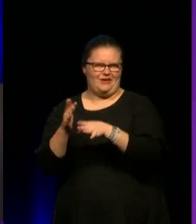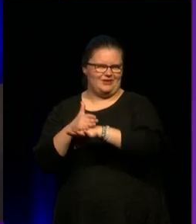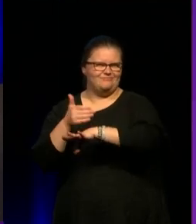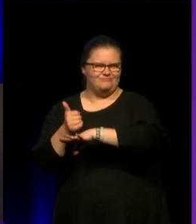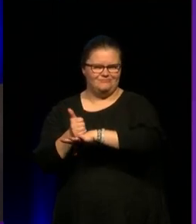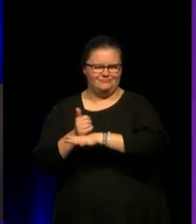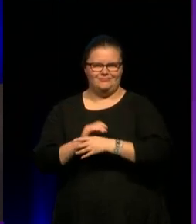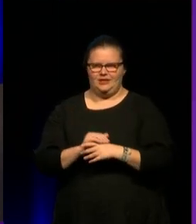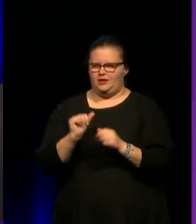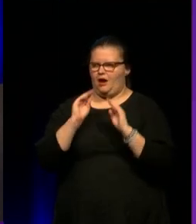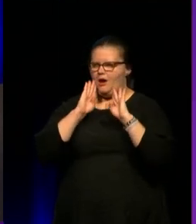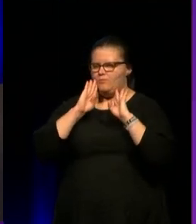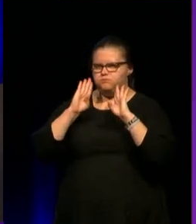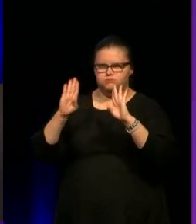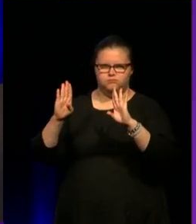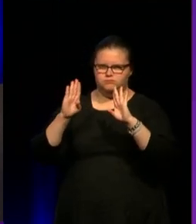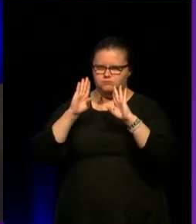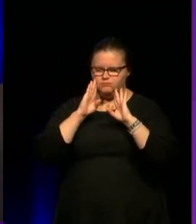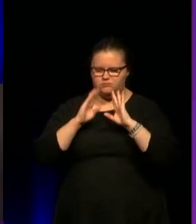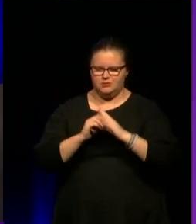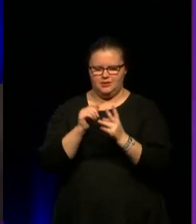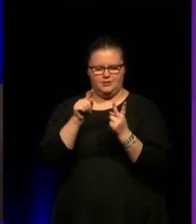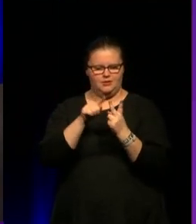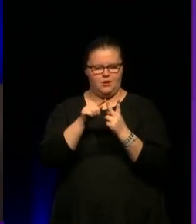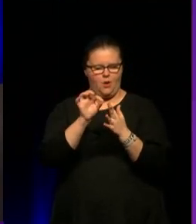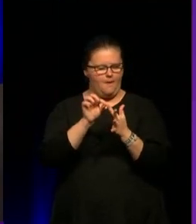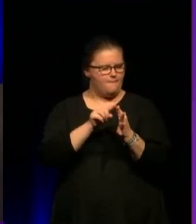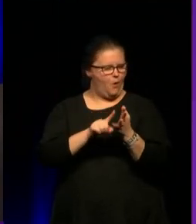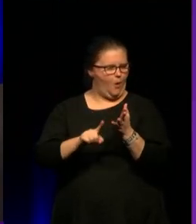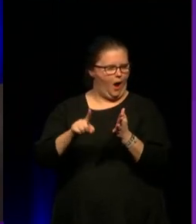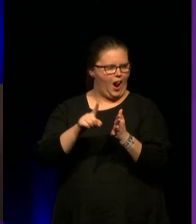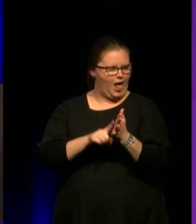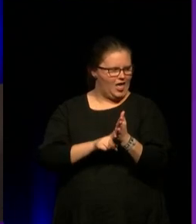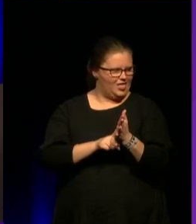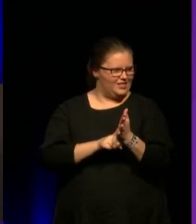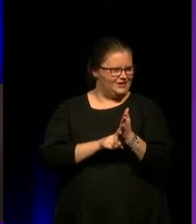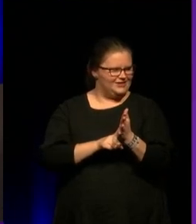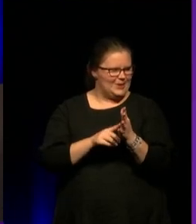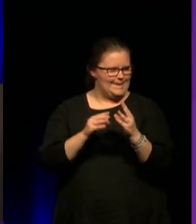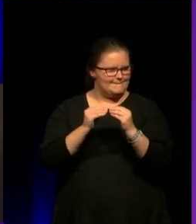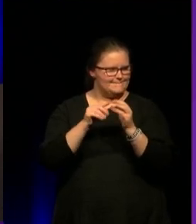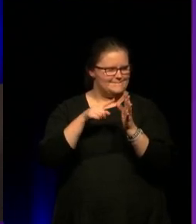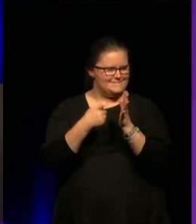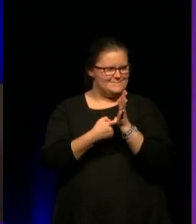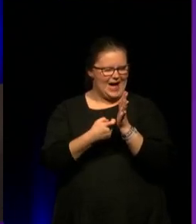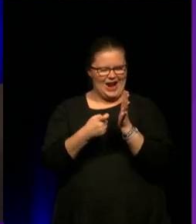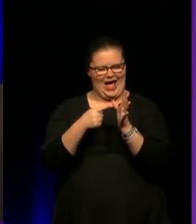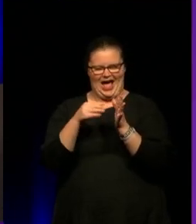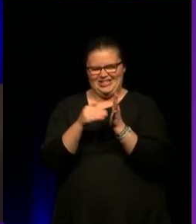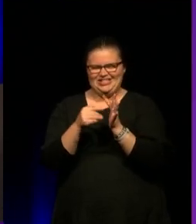who is nothing less than brilliant, and Paul Darizet, who is the chairman and has been so since